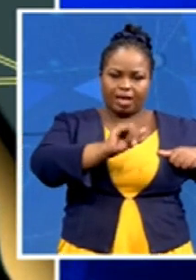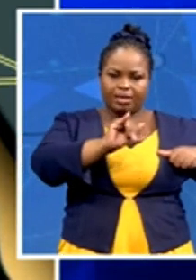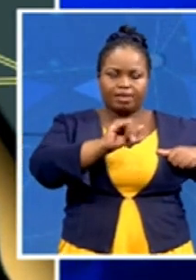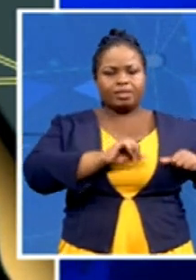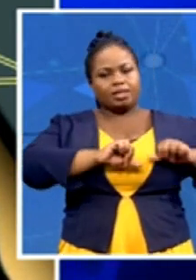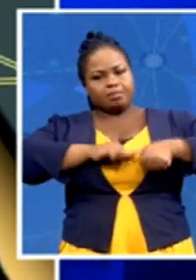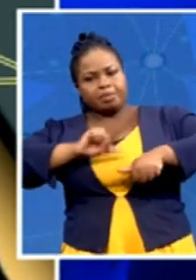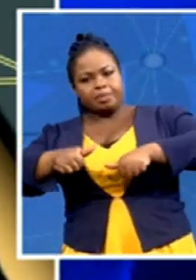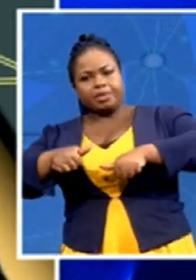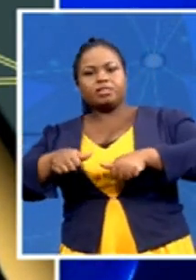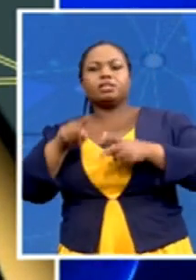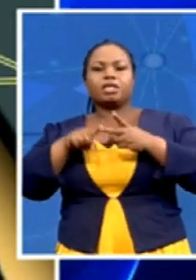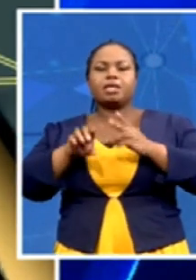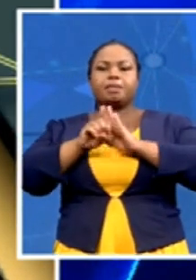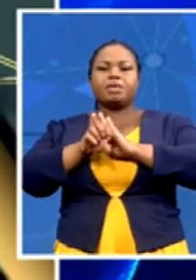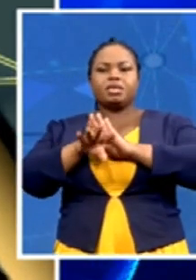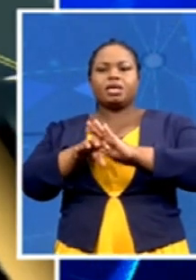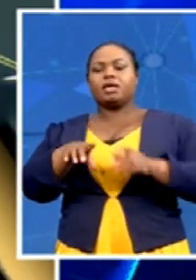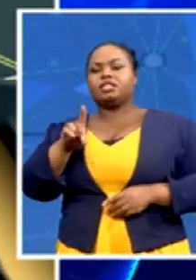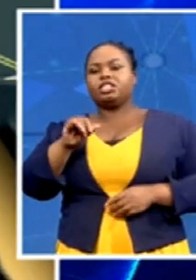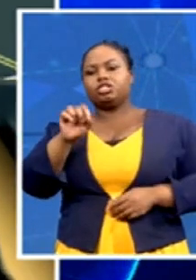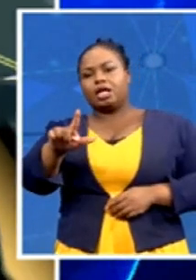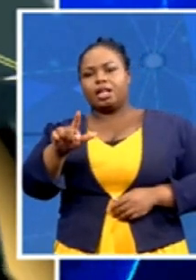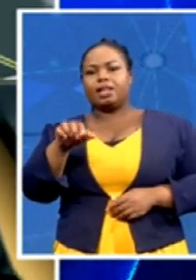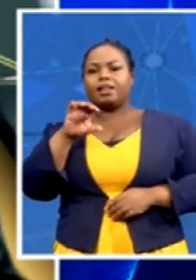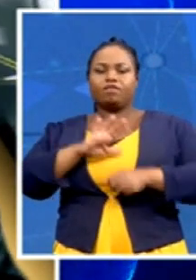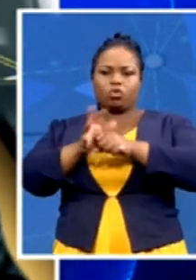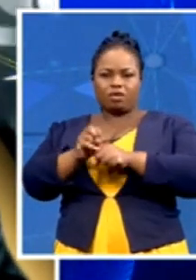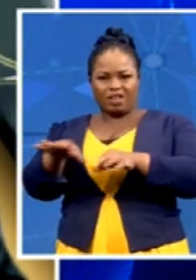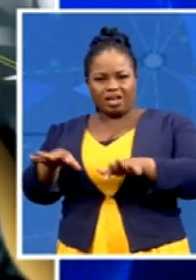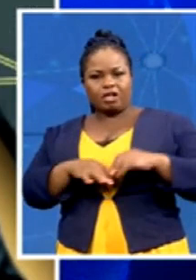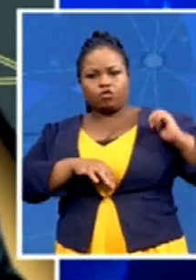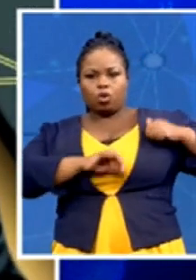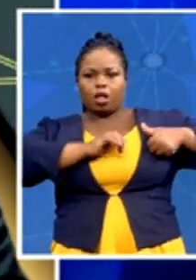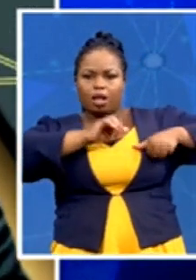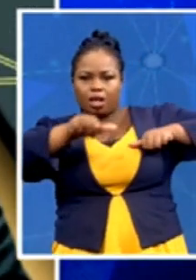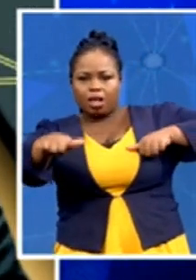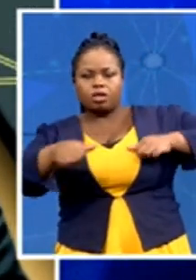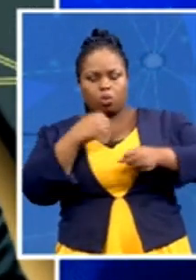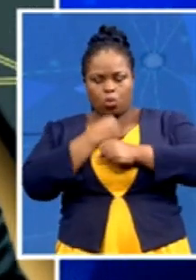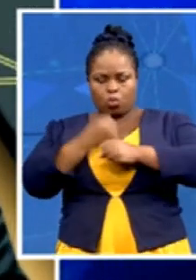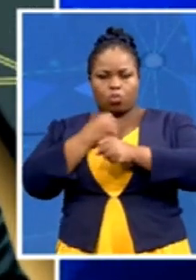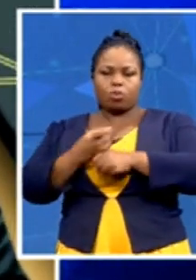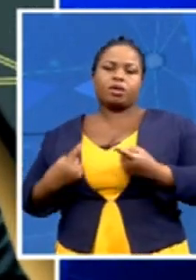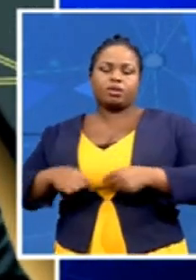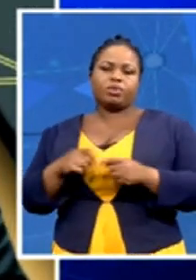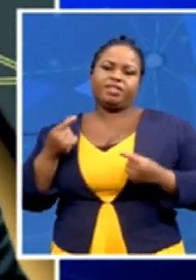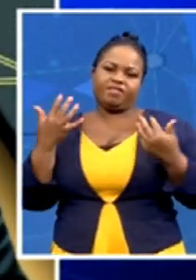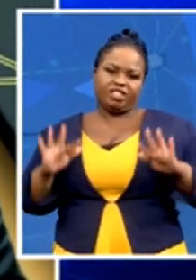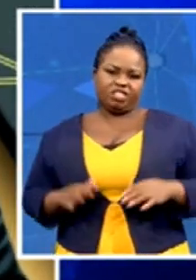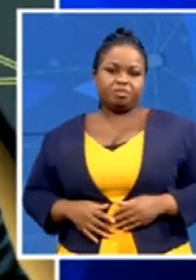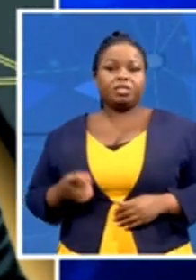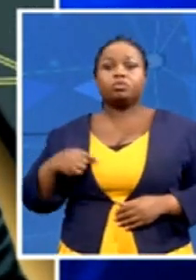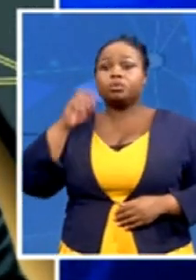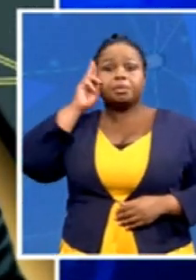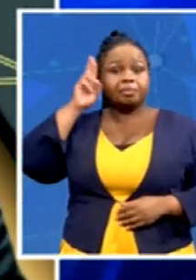campaign people for COVID-19. Therefore, all of that extensive work was done. And you'll remember at the time, we were under serious pressure to deal